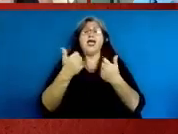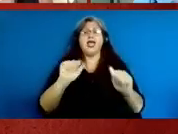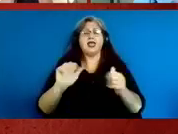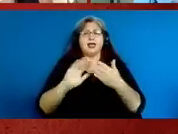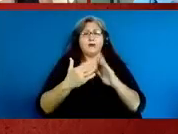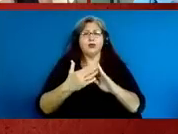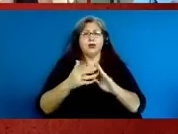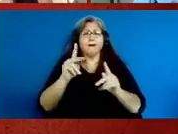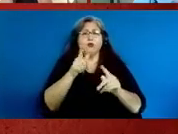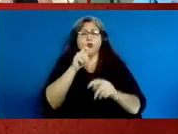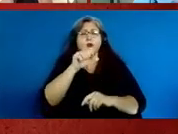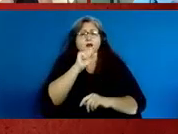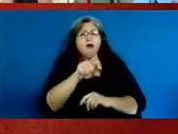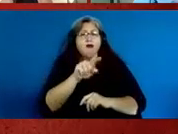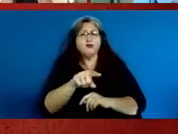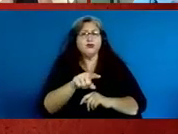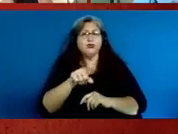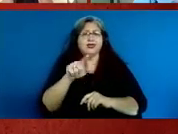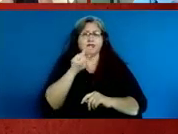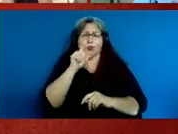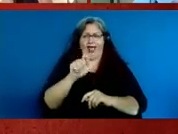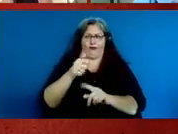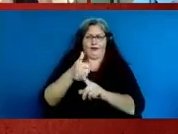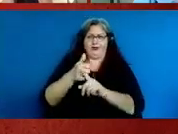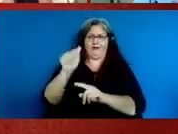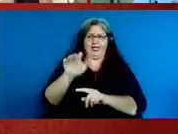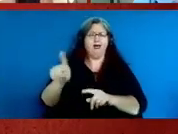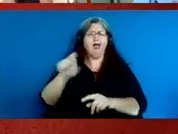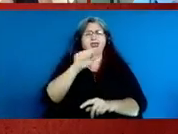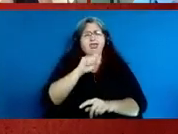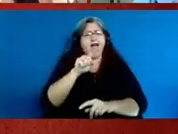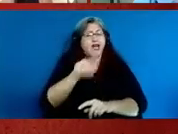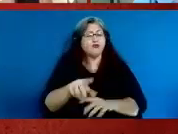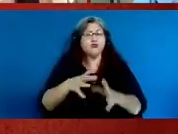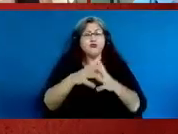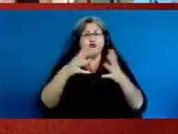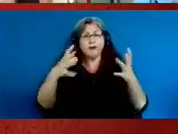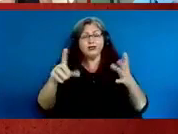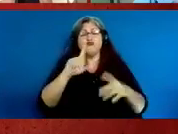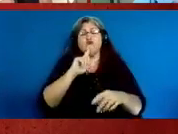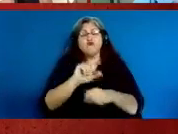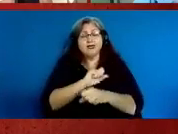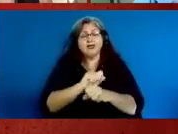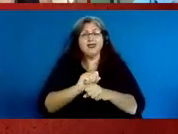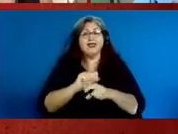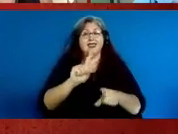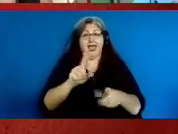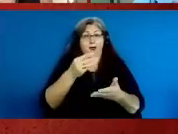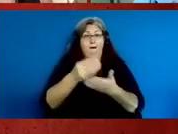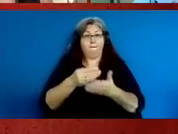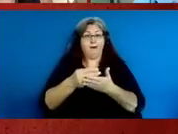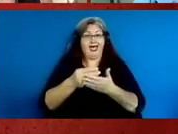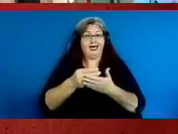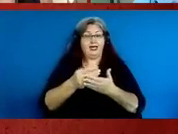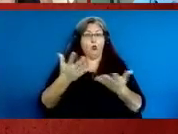your fans, I don't even think they have to be Asian. They love you that much. Literally, the money that was